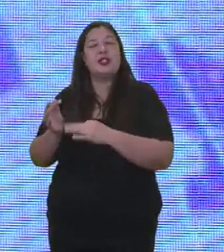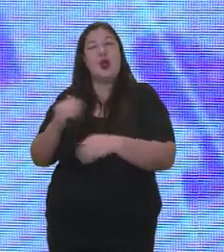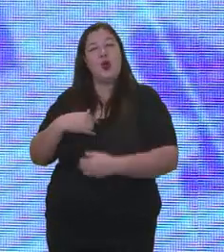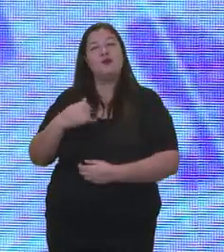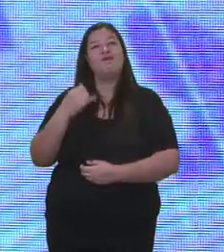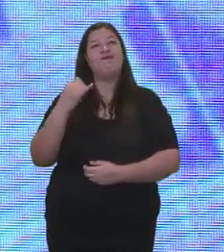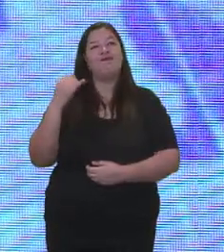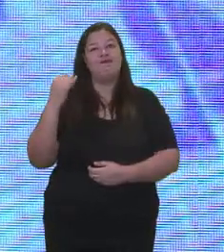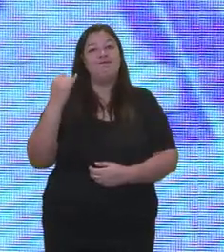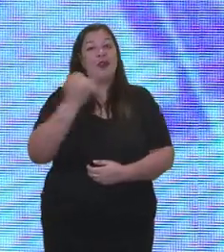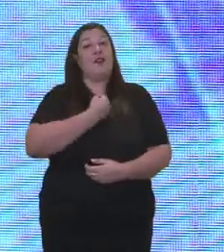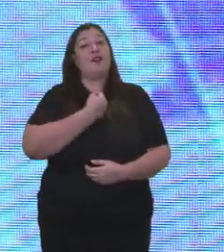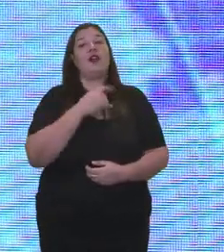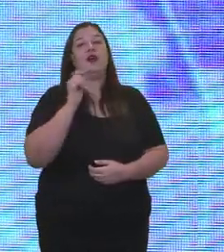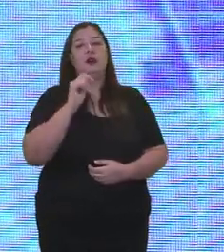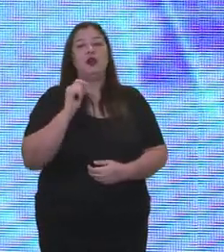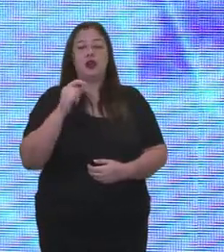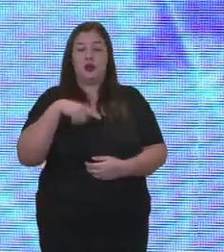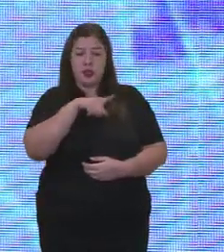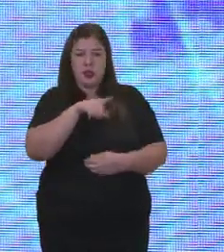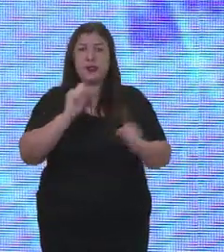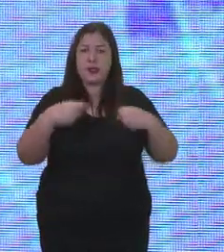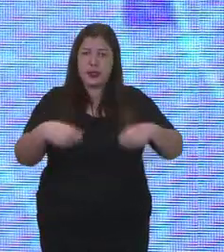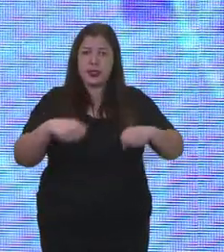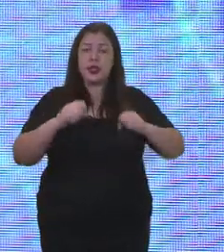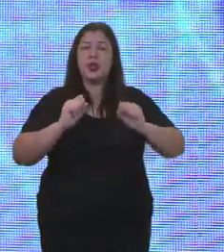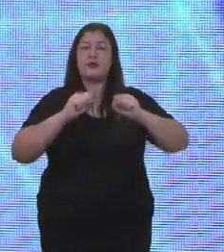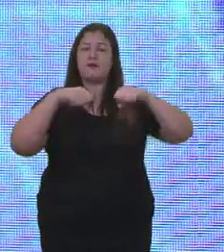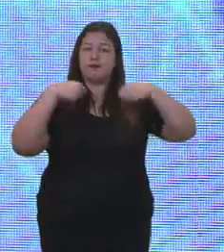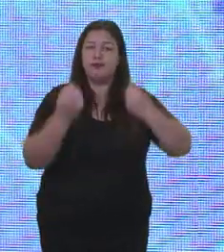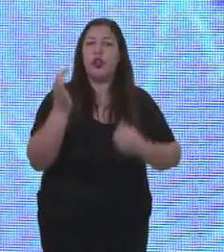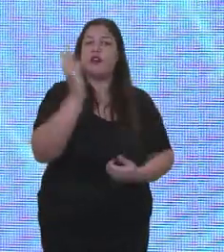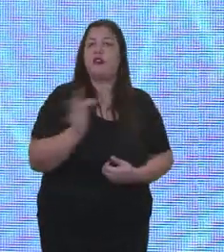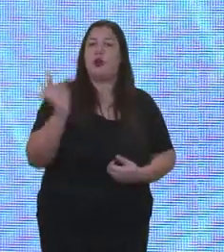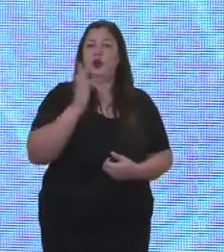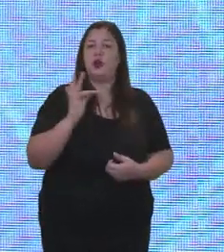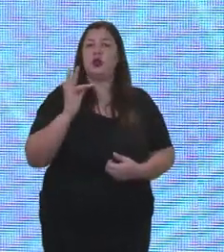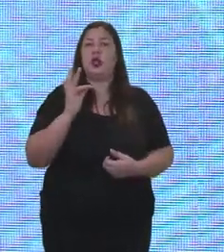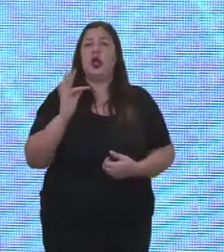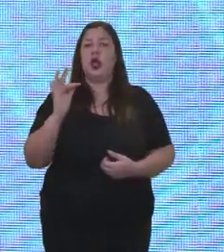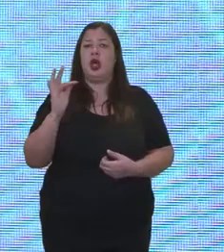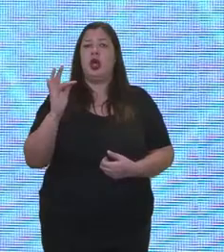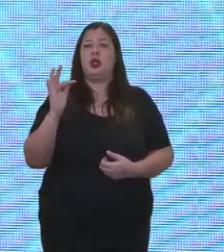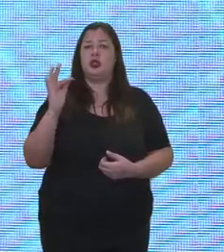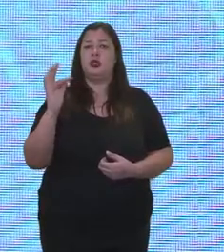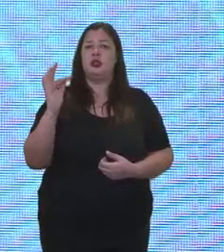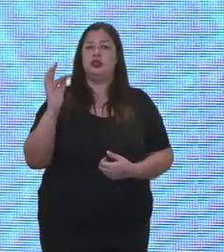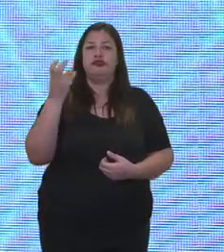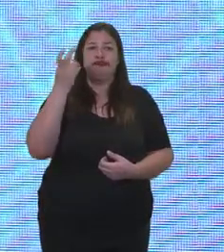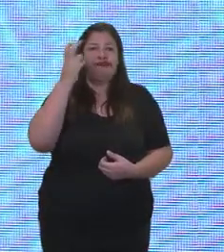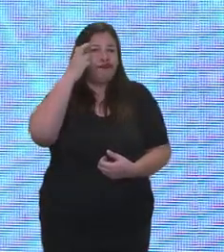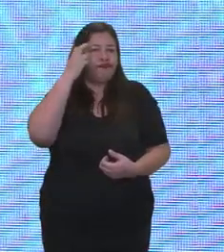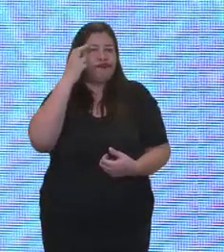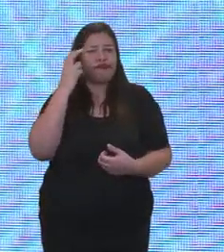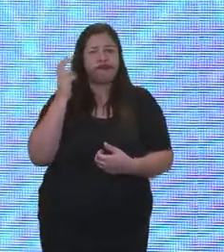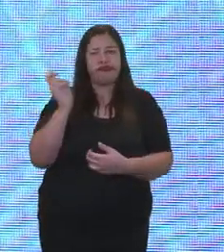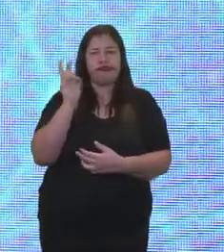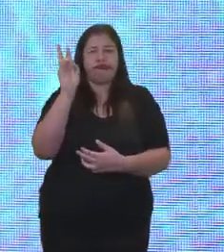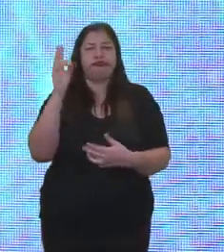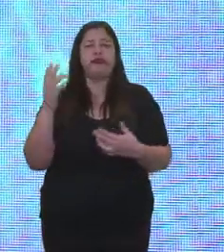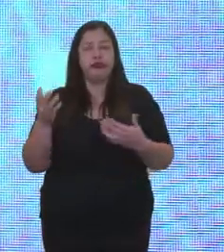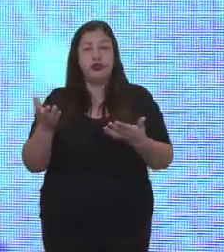to me, you have to go to first class university. So my first MBA in